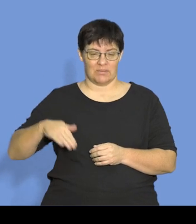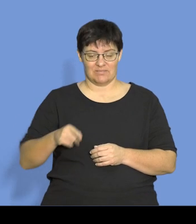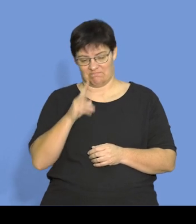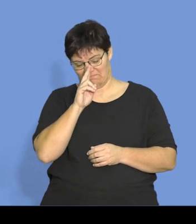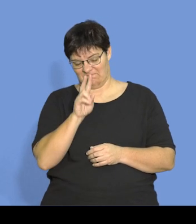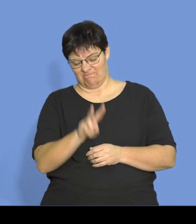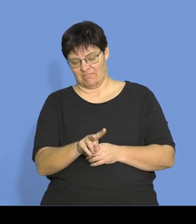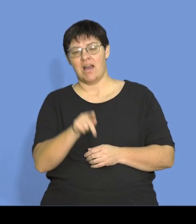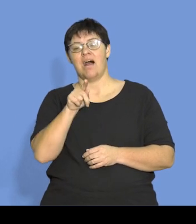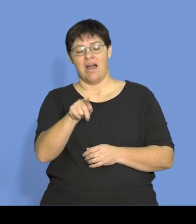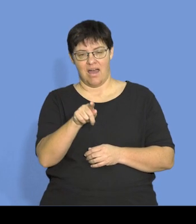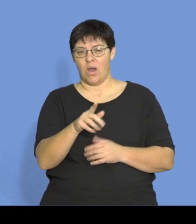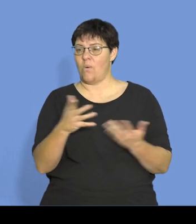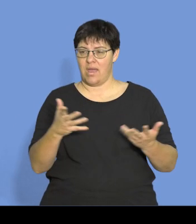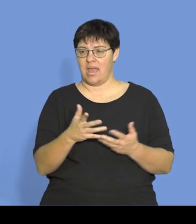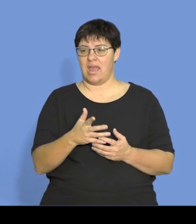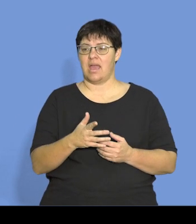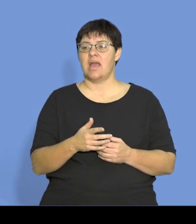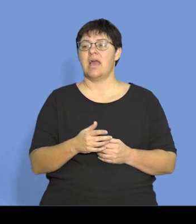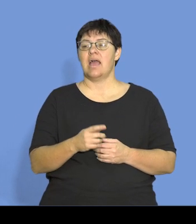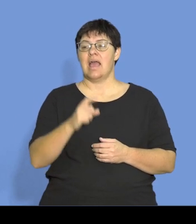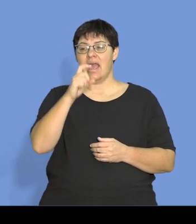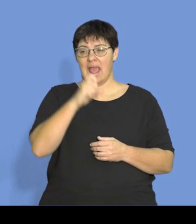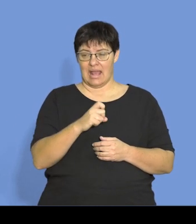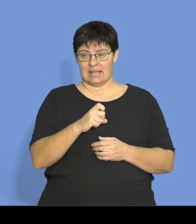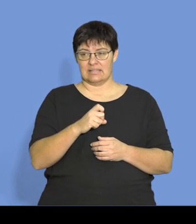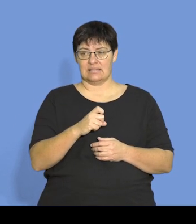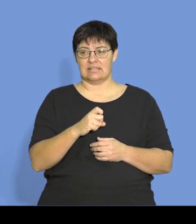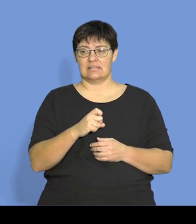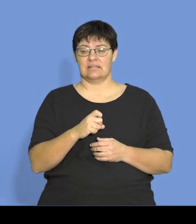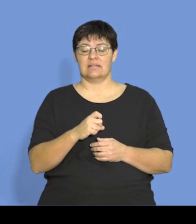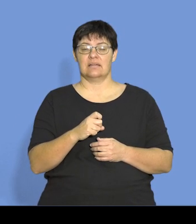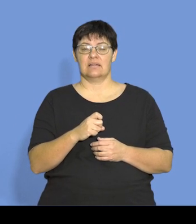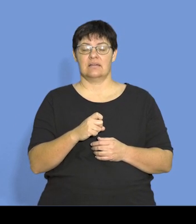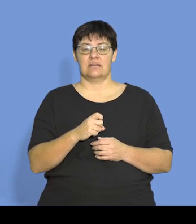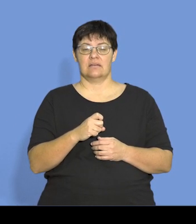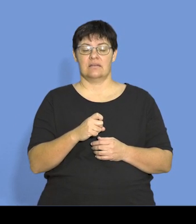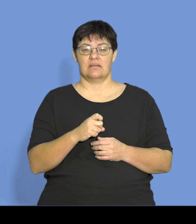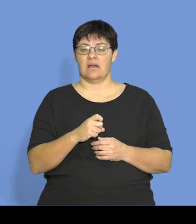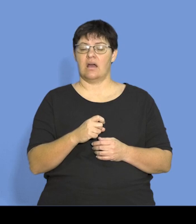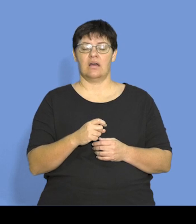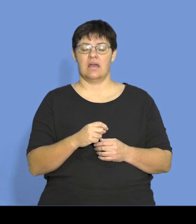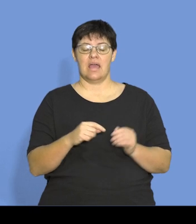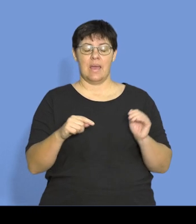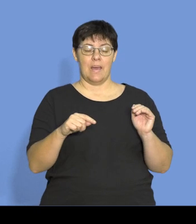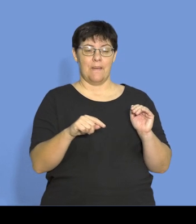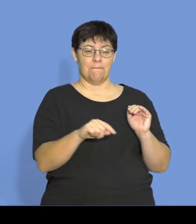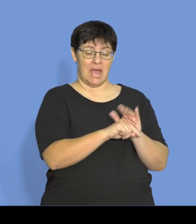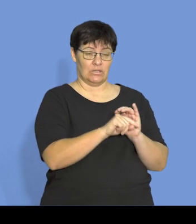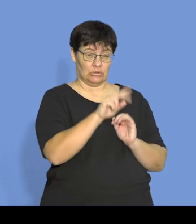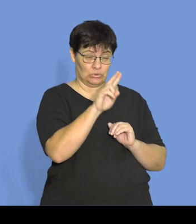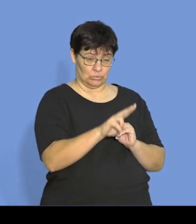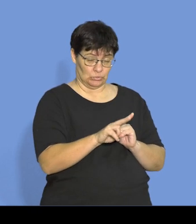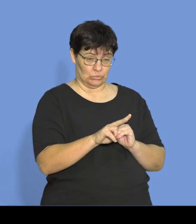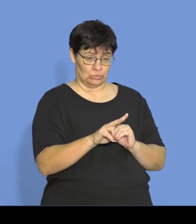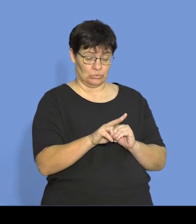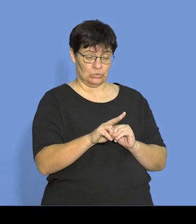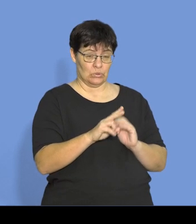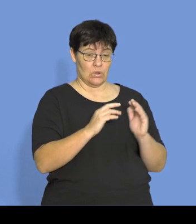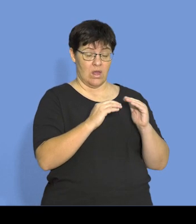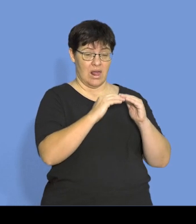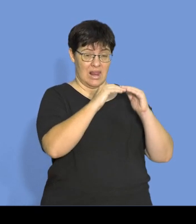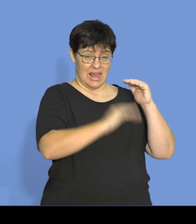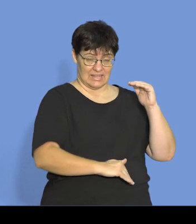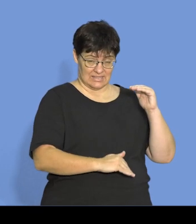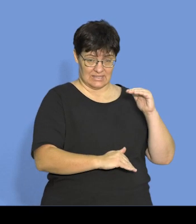see automatically from this that it's when x is greater than negative 2, or rather,